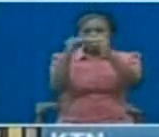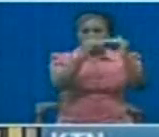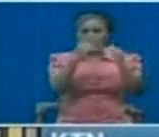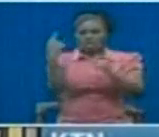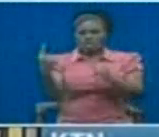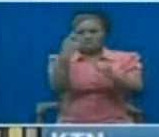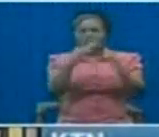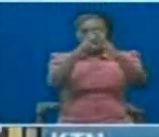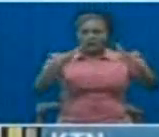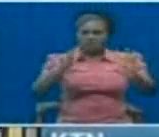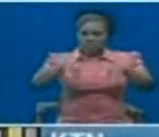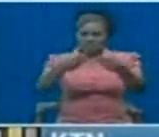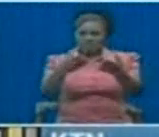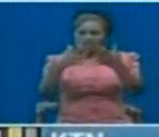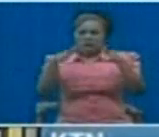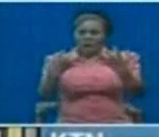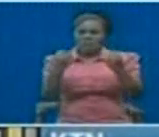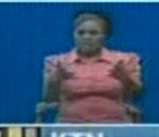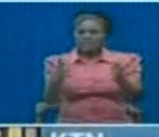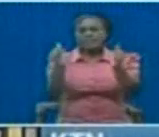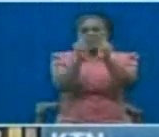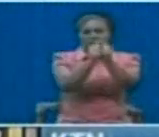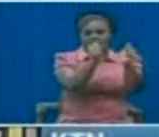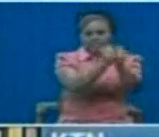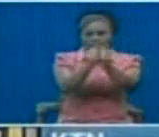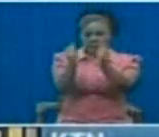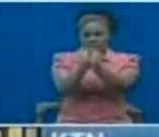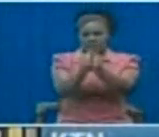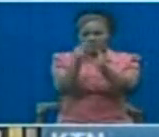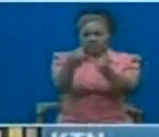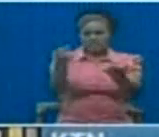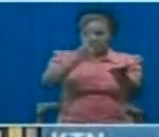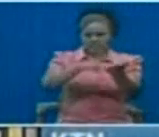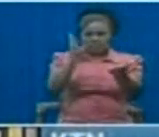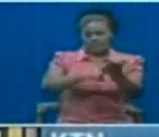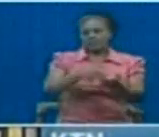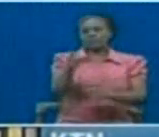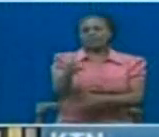warehouse will donate 10 kits towards this request.